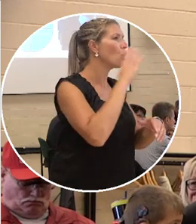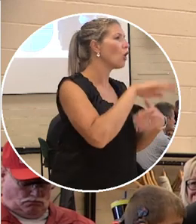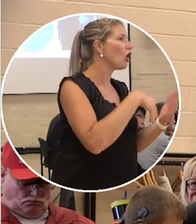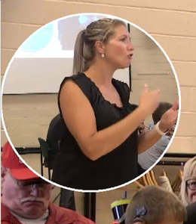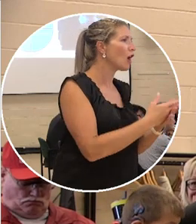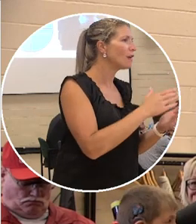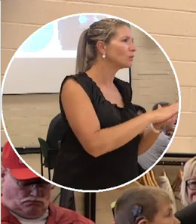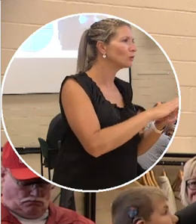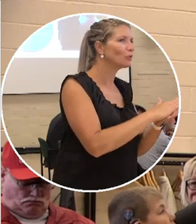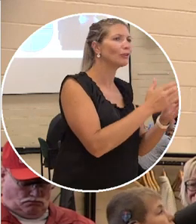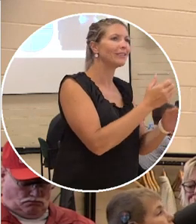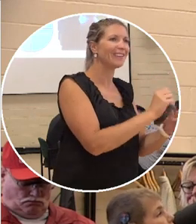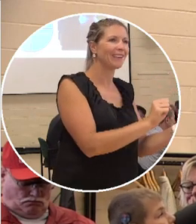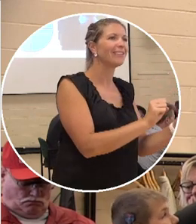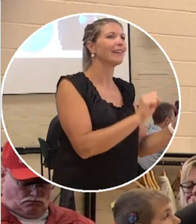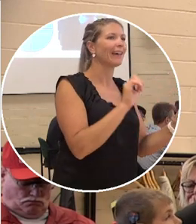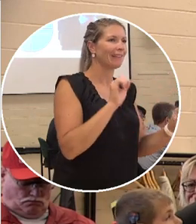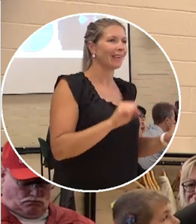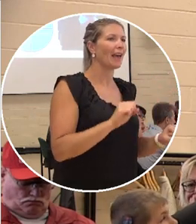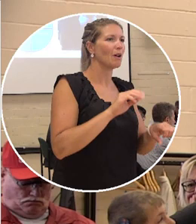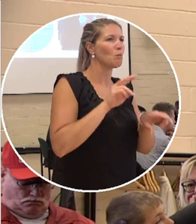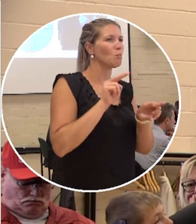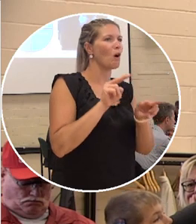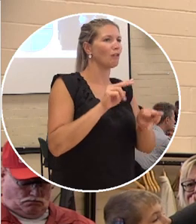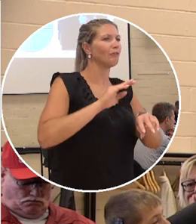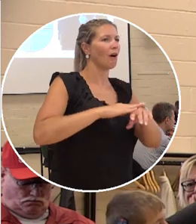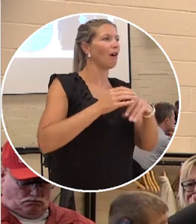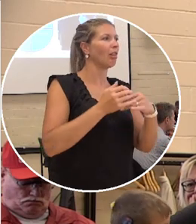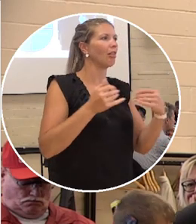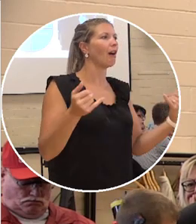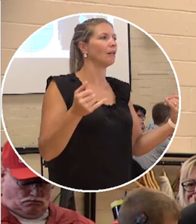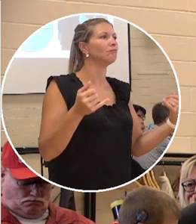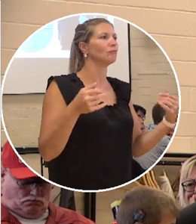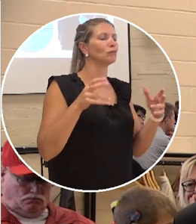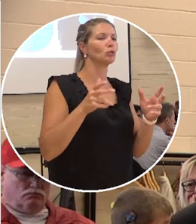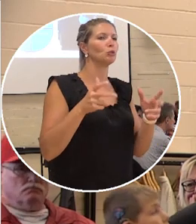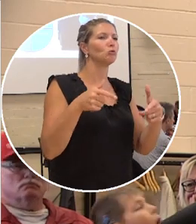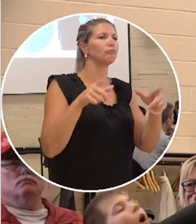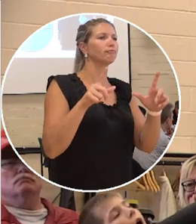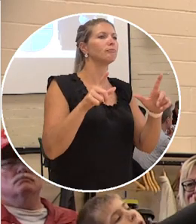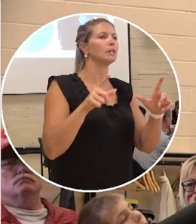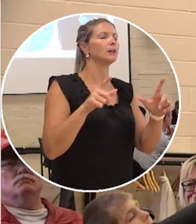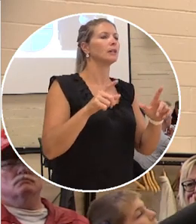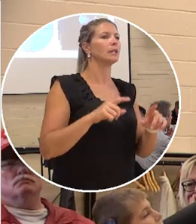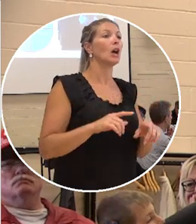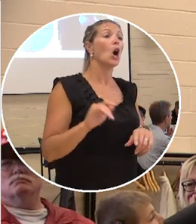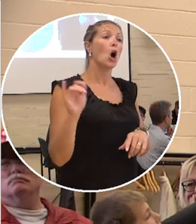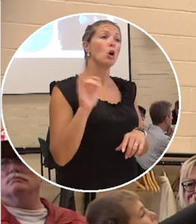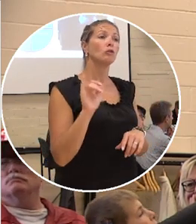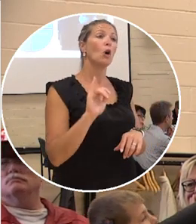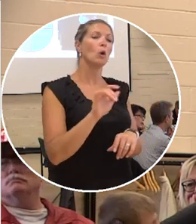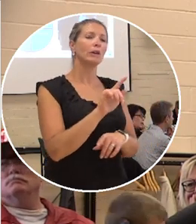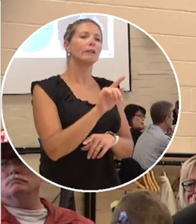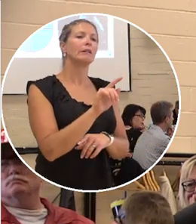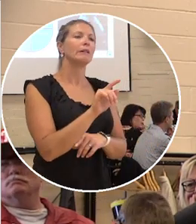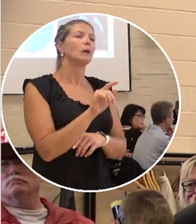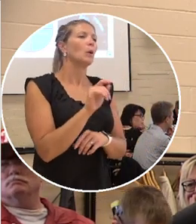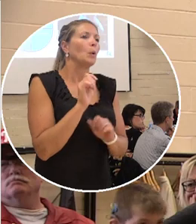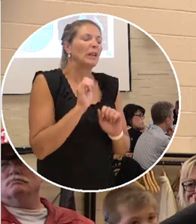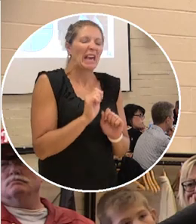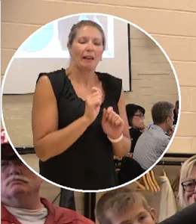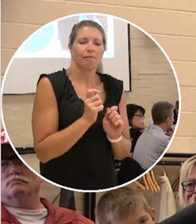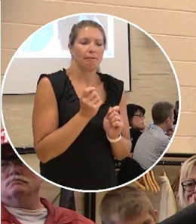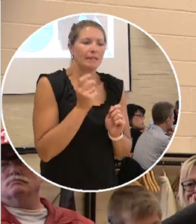things, and also monitor these types of systems, as Tony mentioned in his presentation, monitor everything down